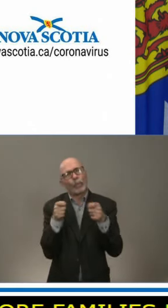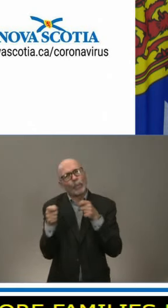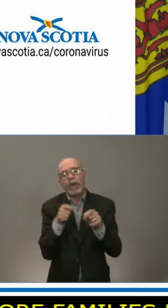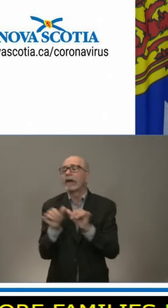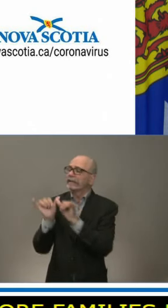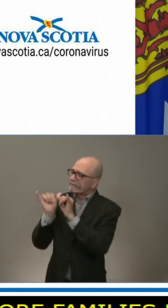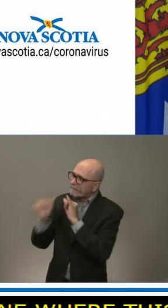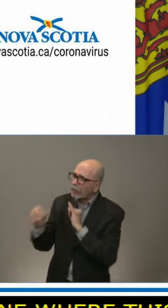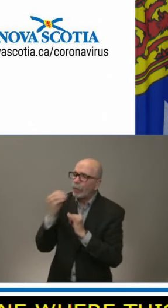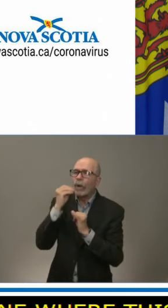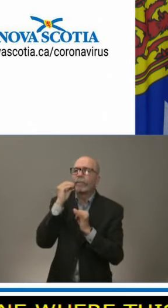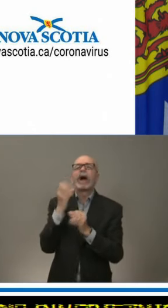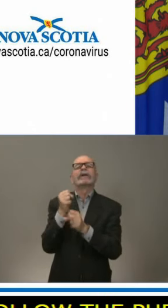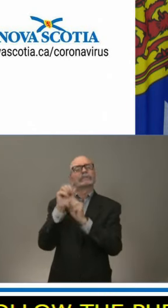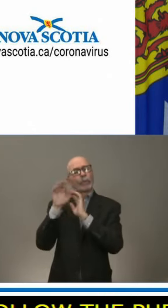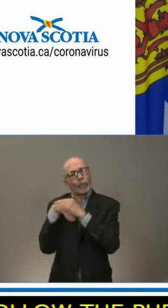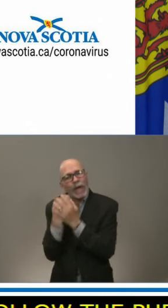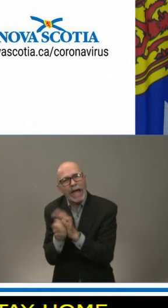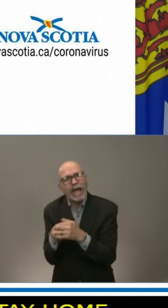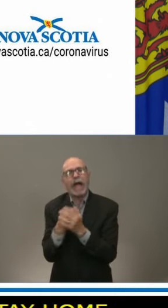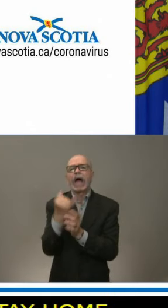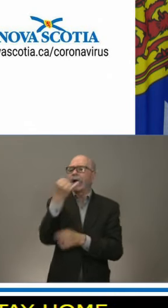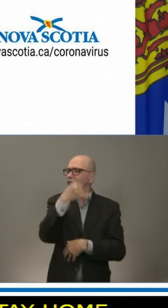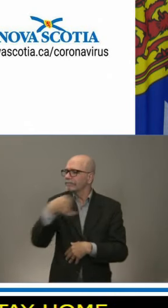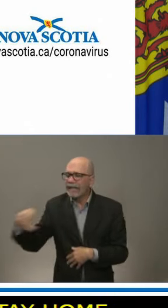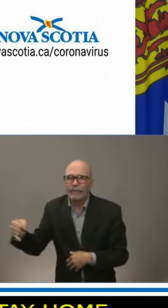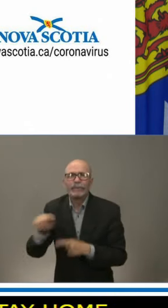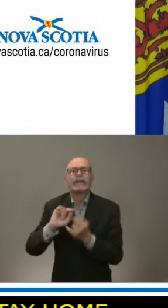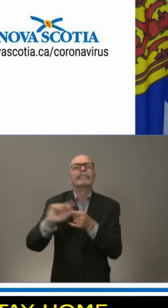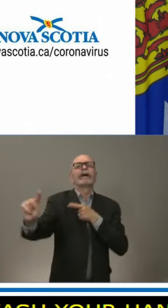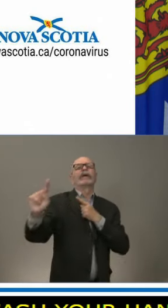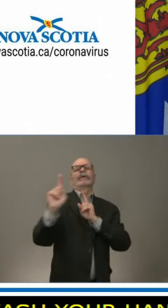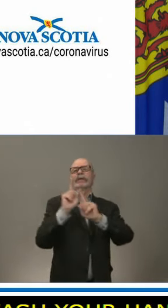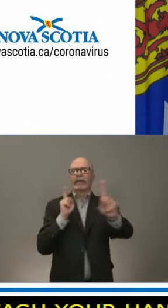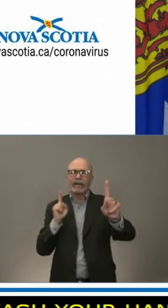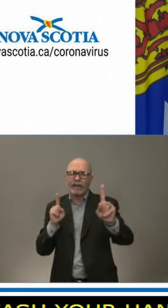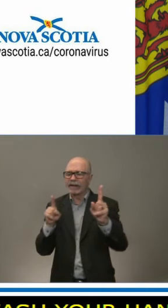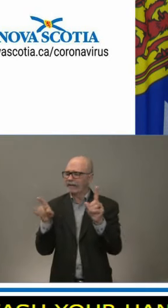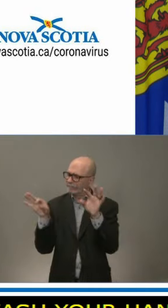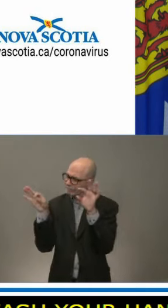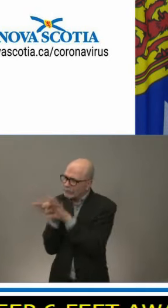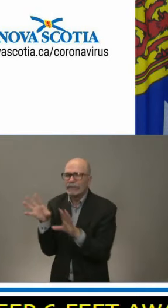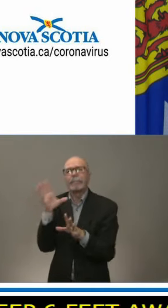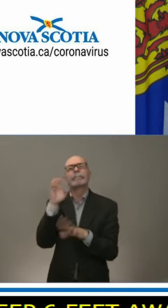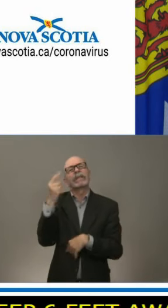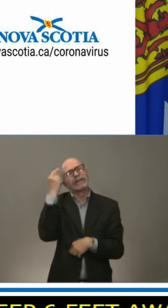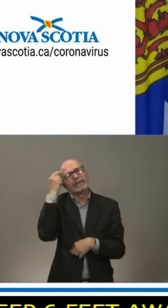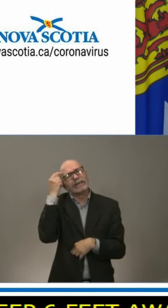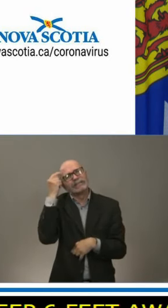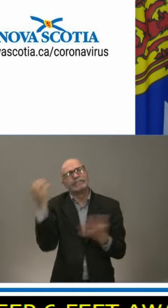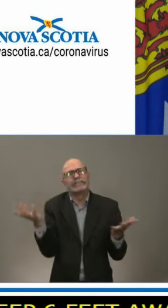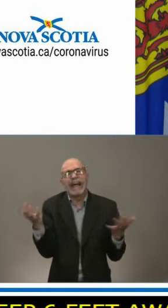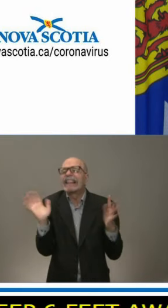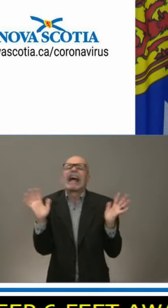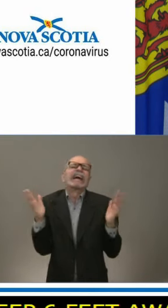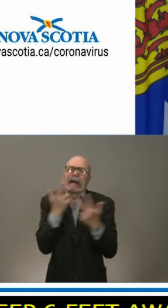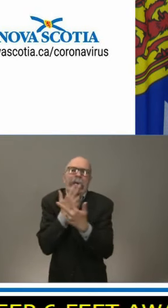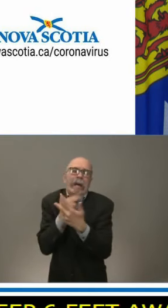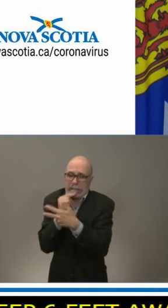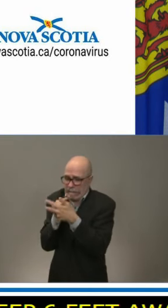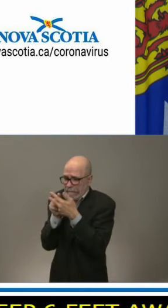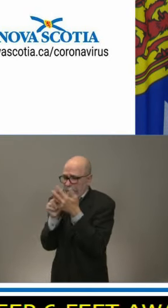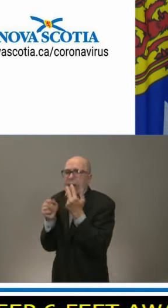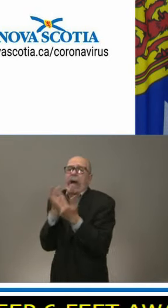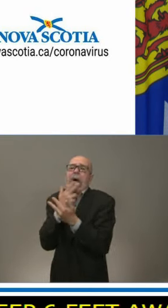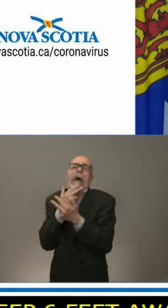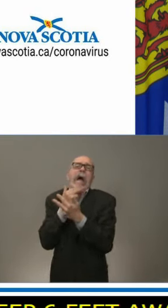keep 6 feet away from people. That's not too much to ask. And if you heard the same frustration in Dr.